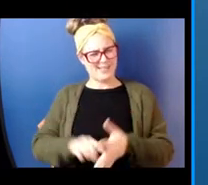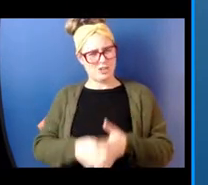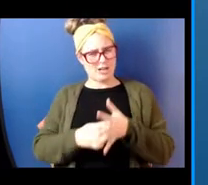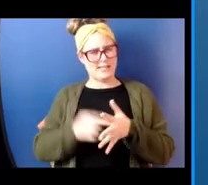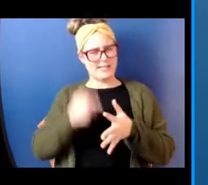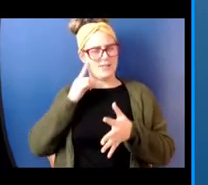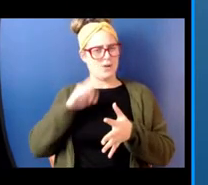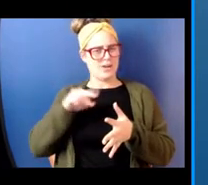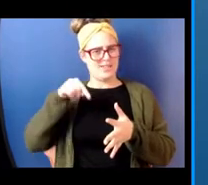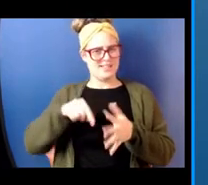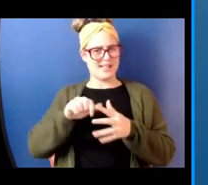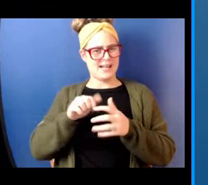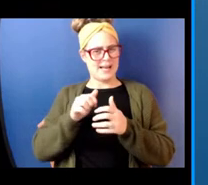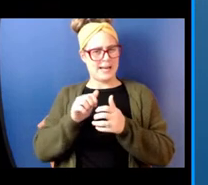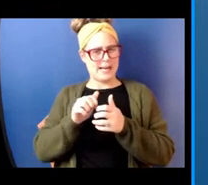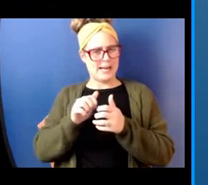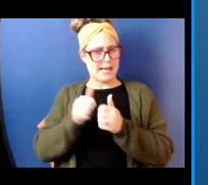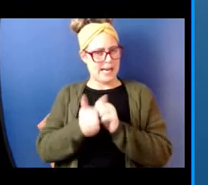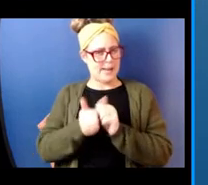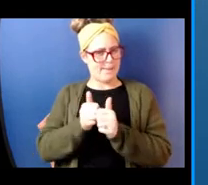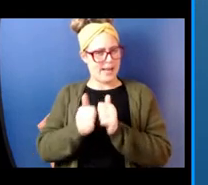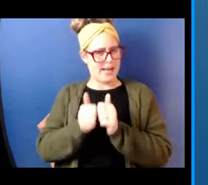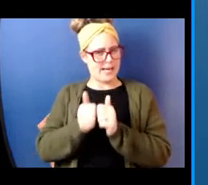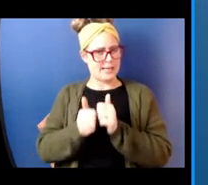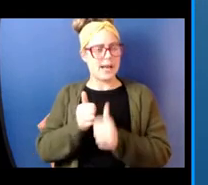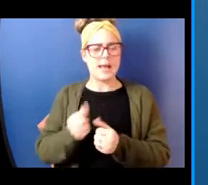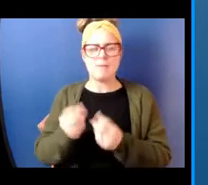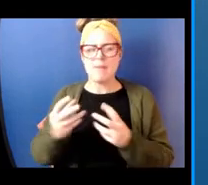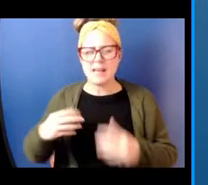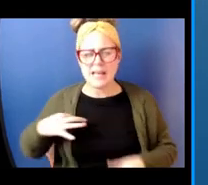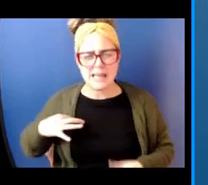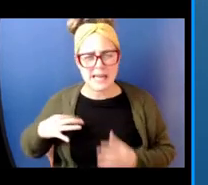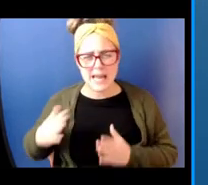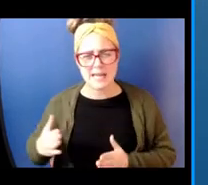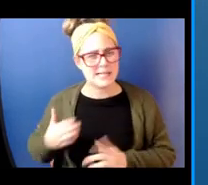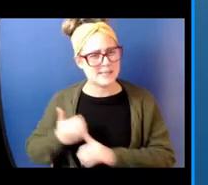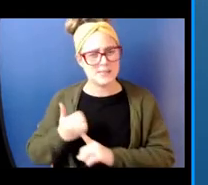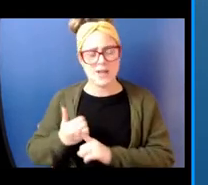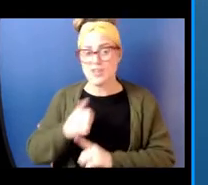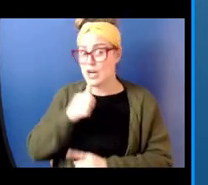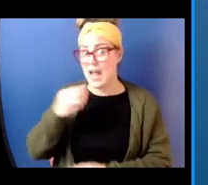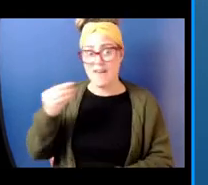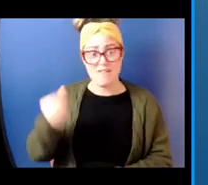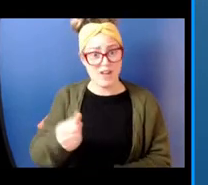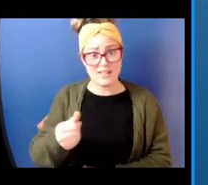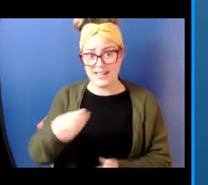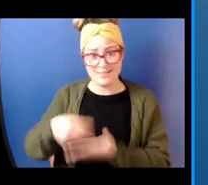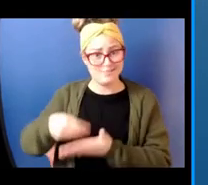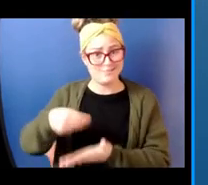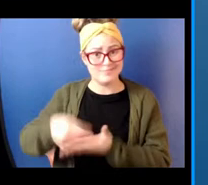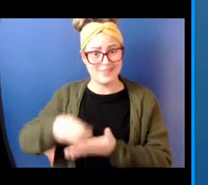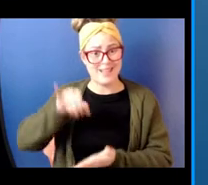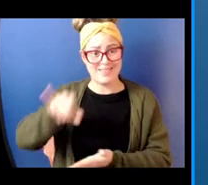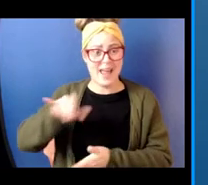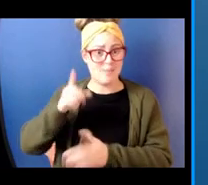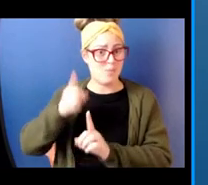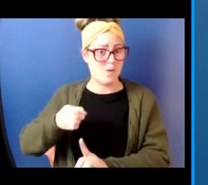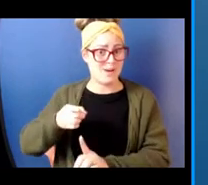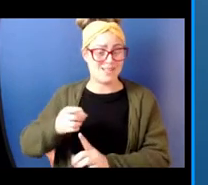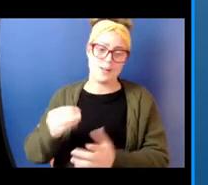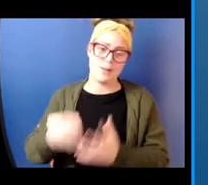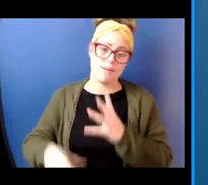and many of the candidates uh are not funded at that point so I just wanted to add